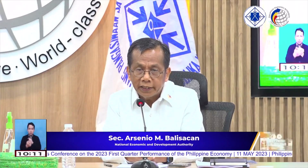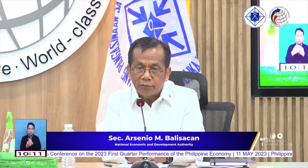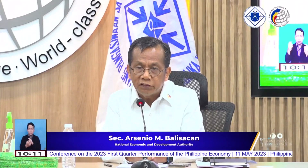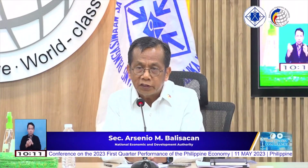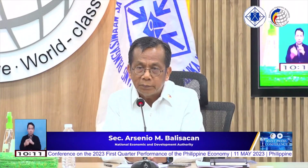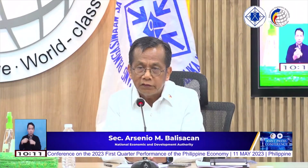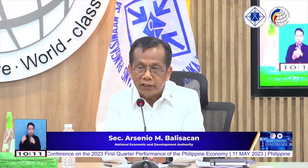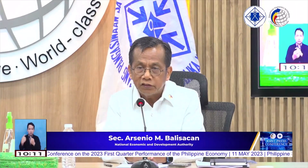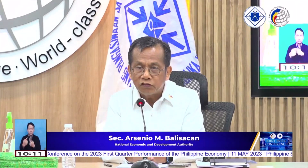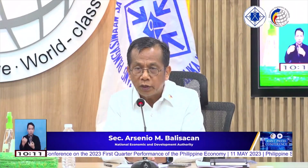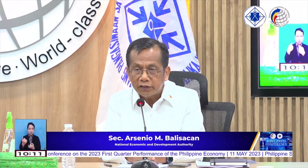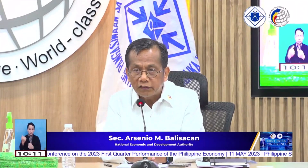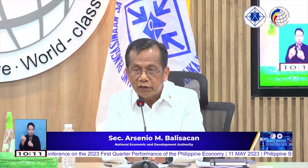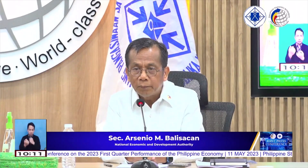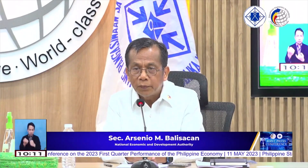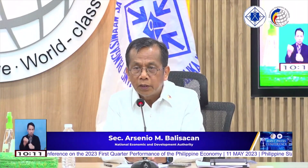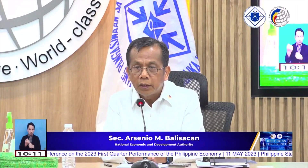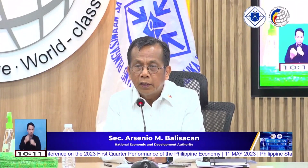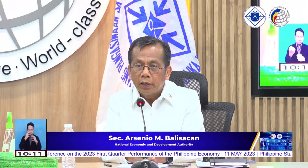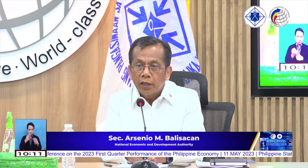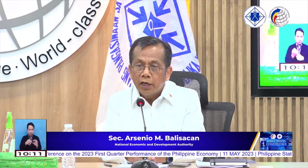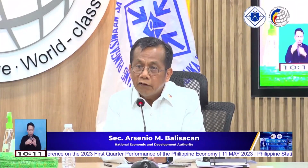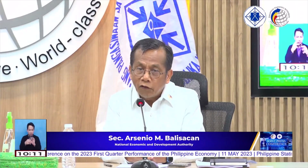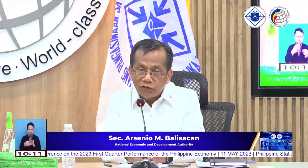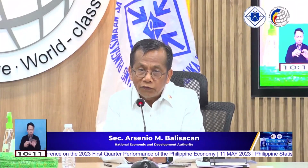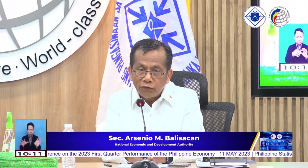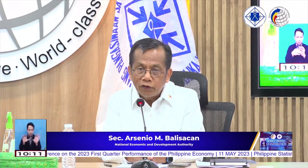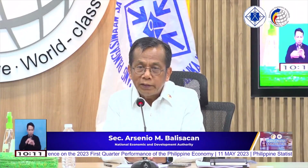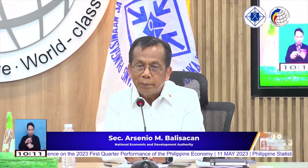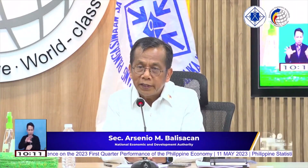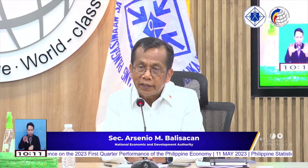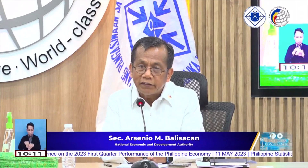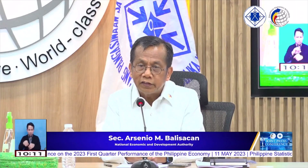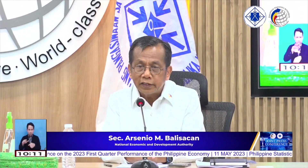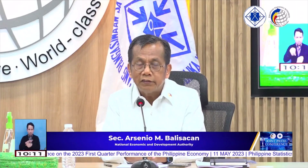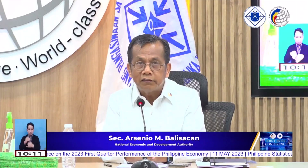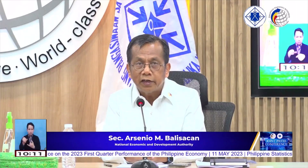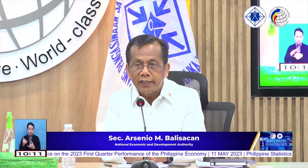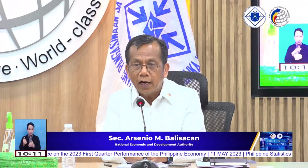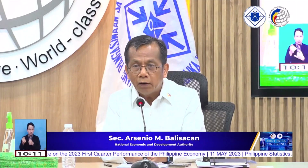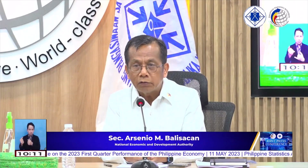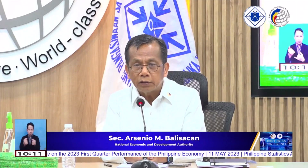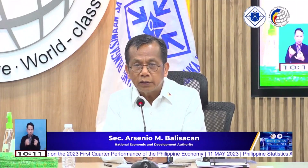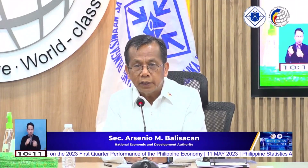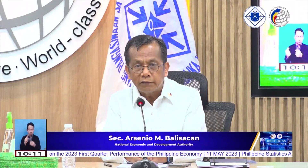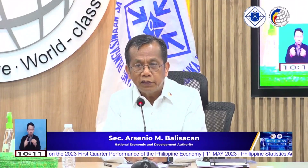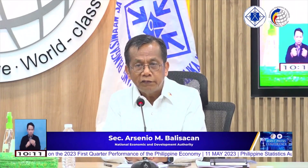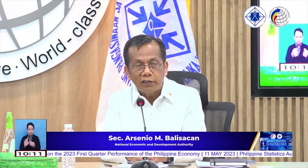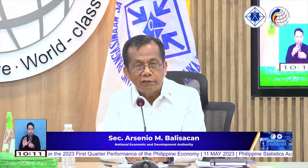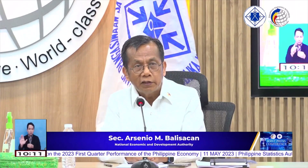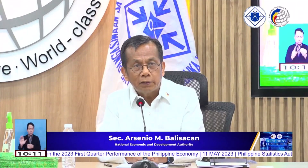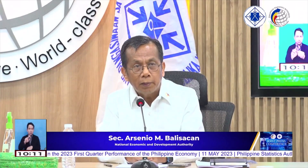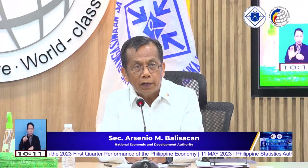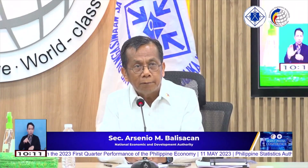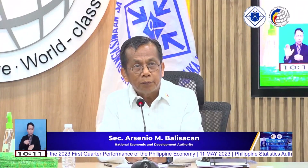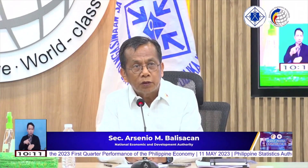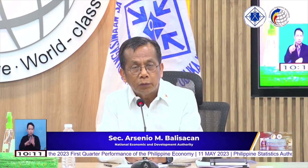this administration's watch, involves fully implementing the strategies laid out in the Philippine Development